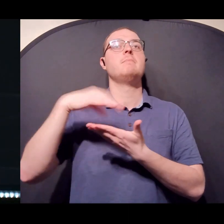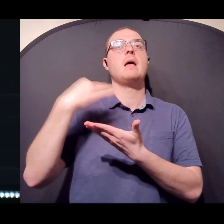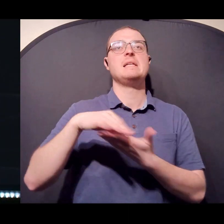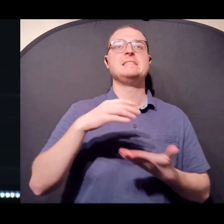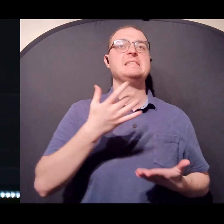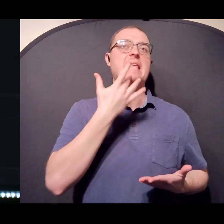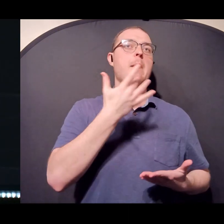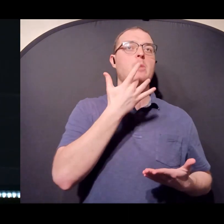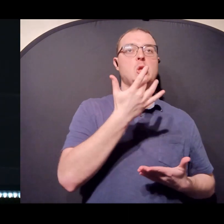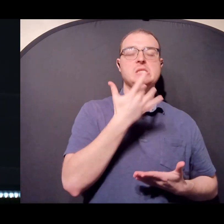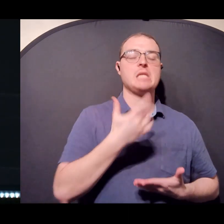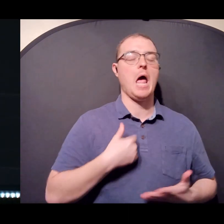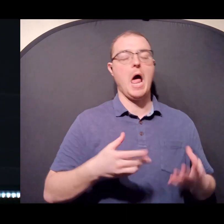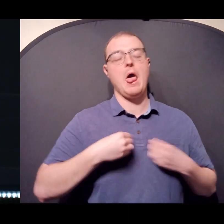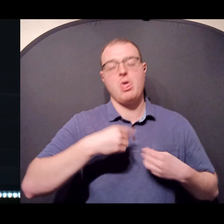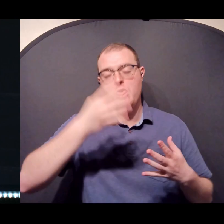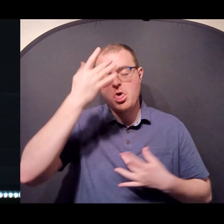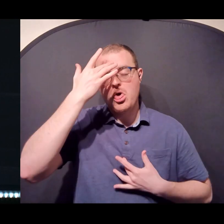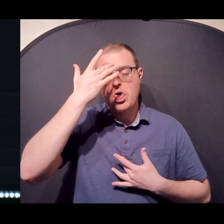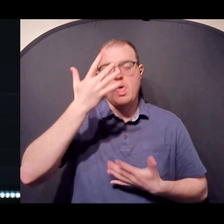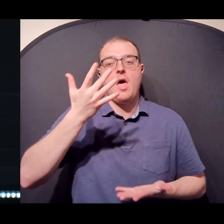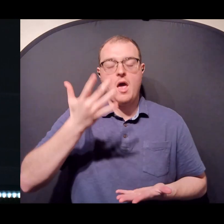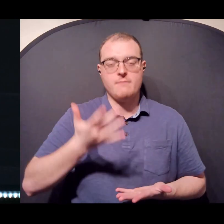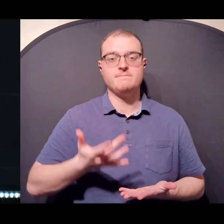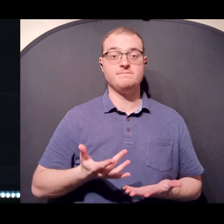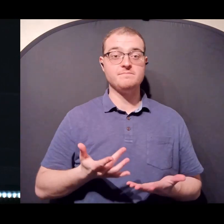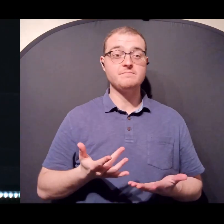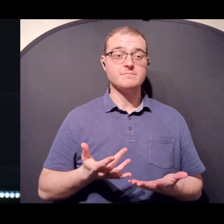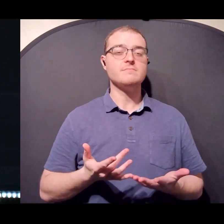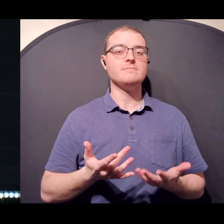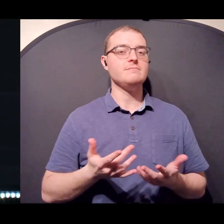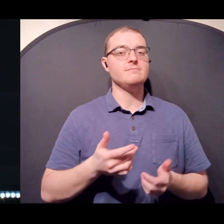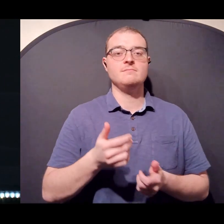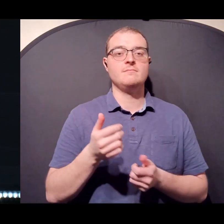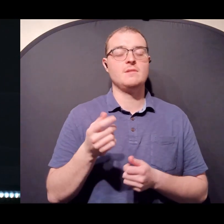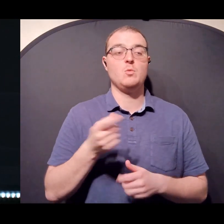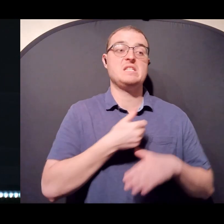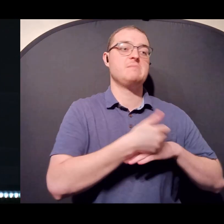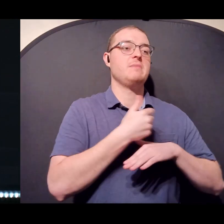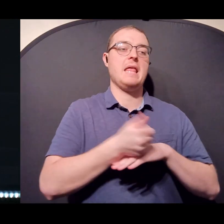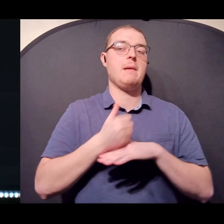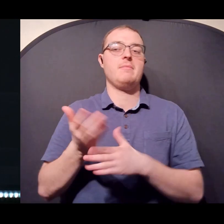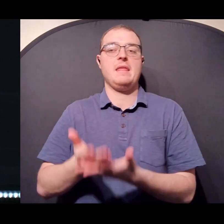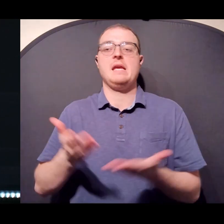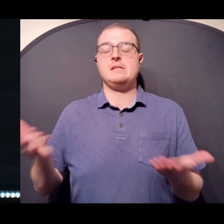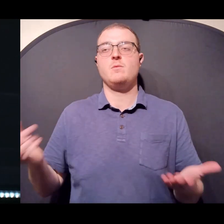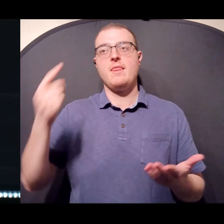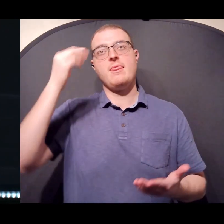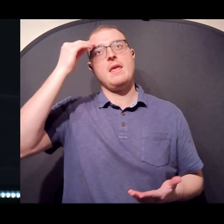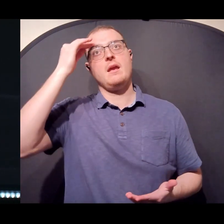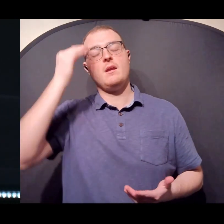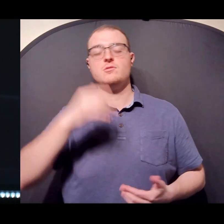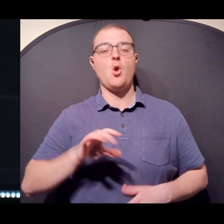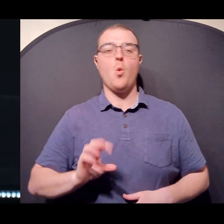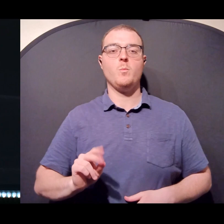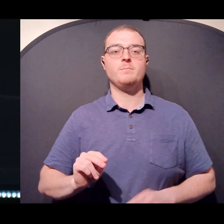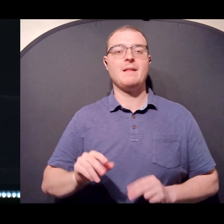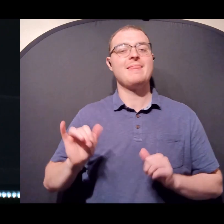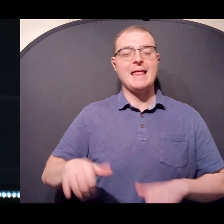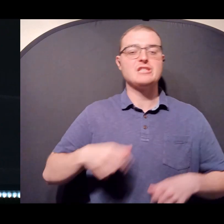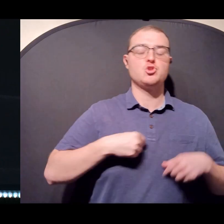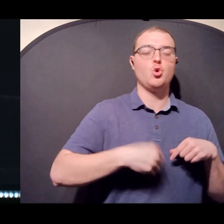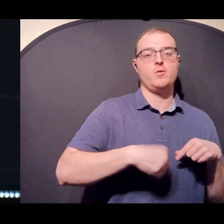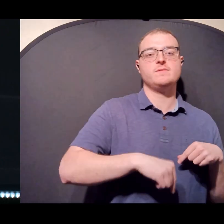And you just start blaming things. It's nerves. It's nerves. Every time I'm up here. And it really depends on the platform